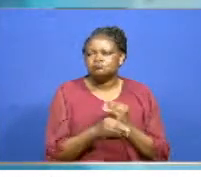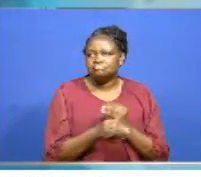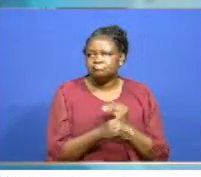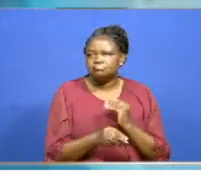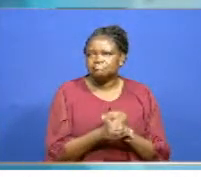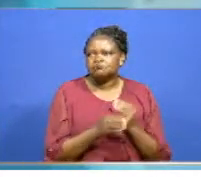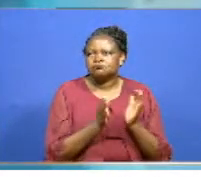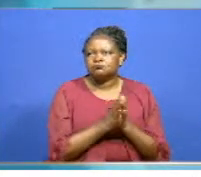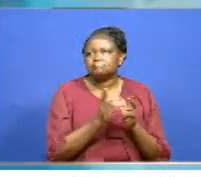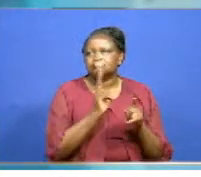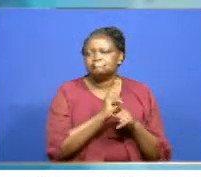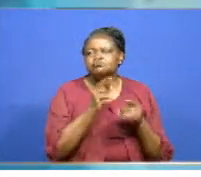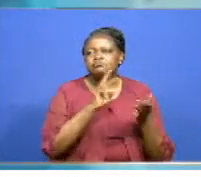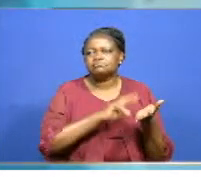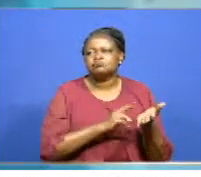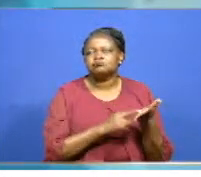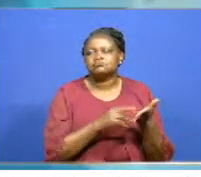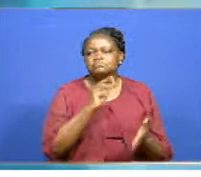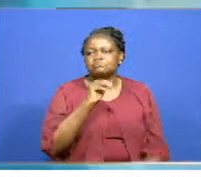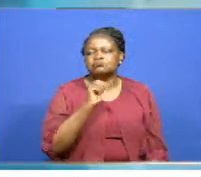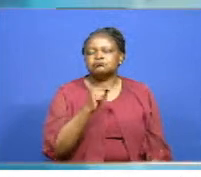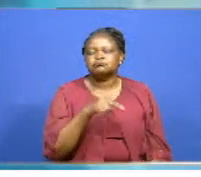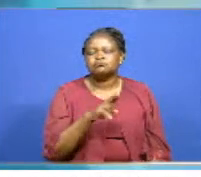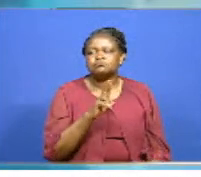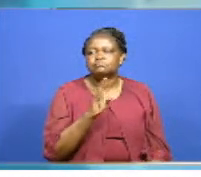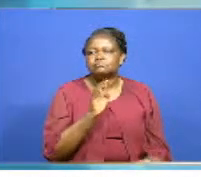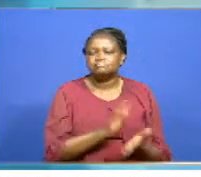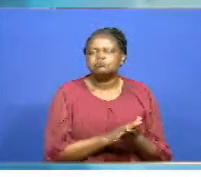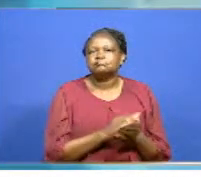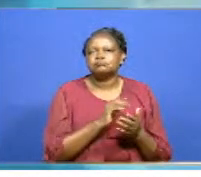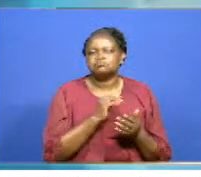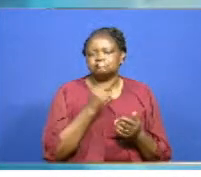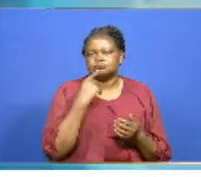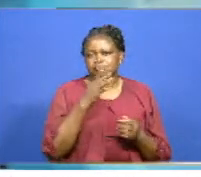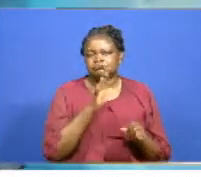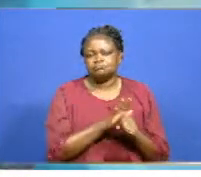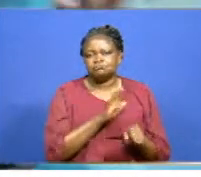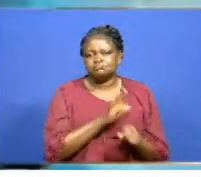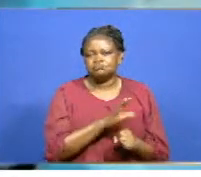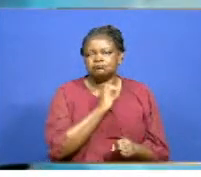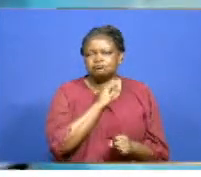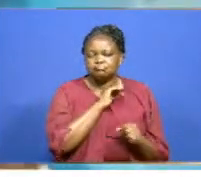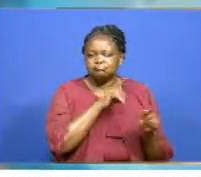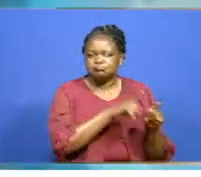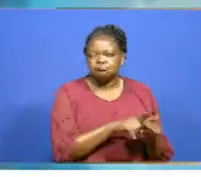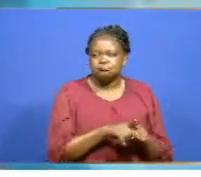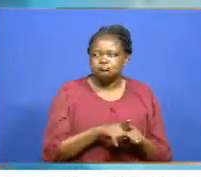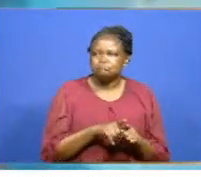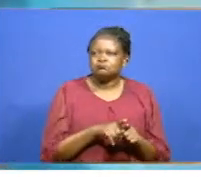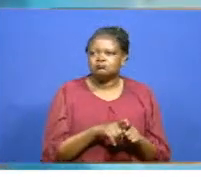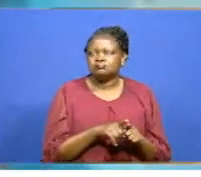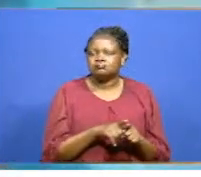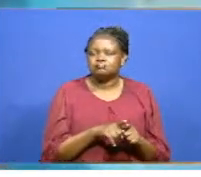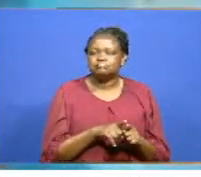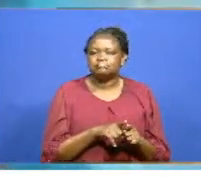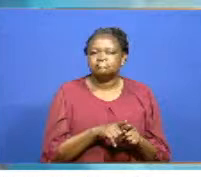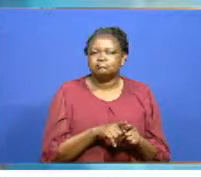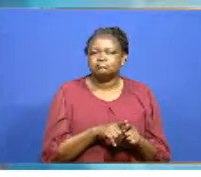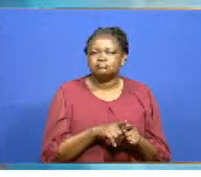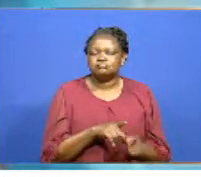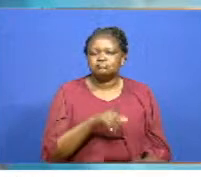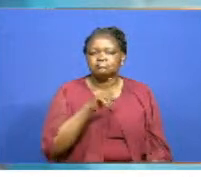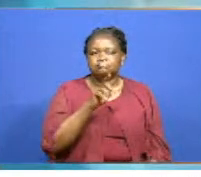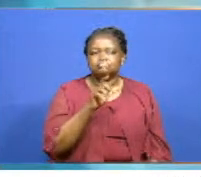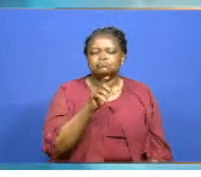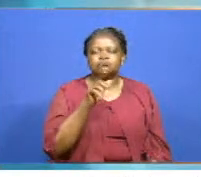and use of resources in Matungu. And we are going to see a lot of complaints, just like even London Ward and